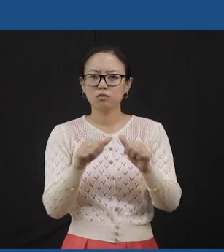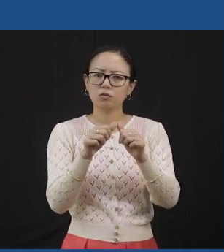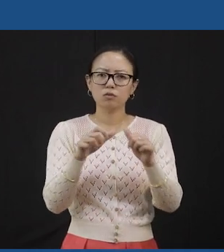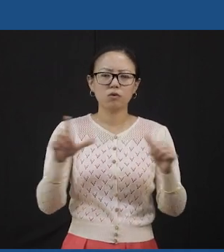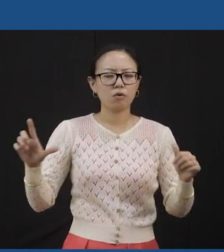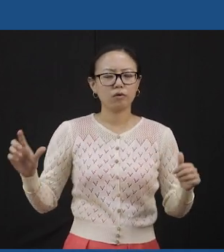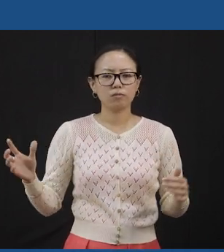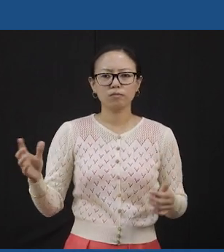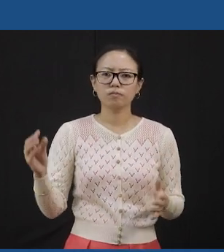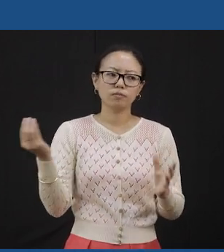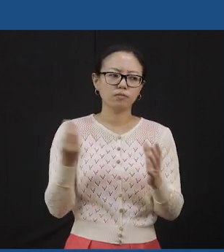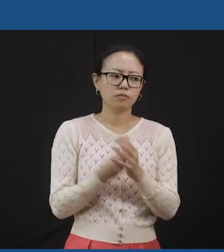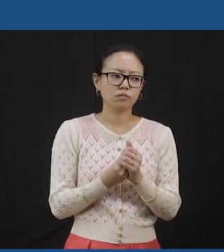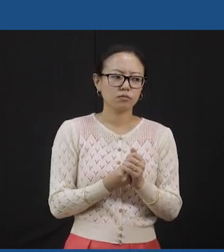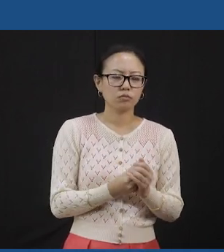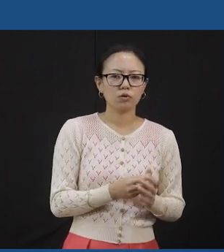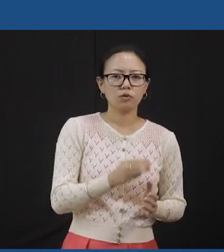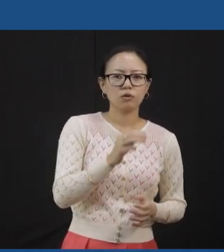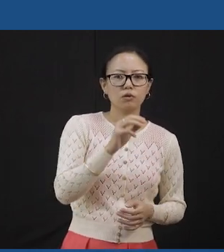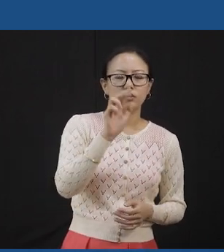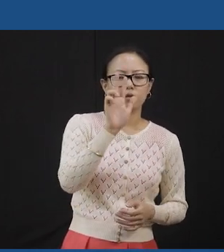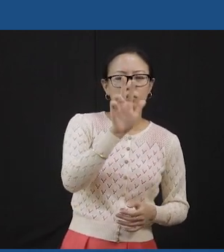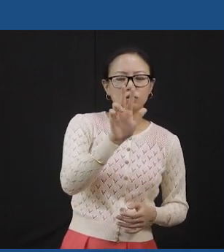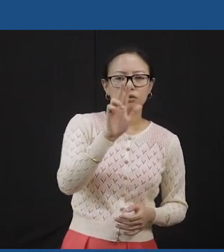so here 830 plus